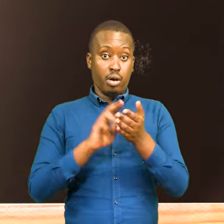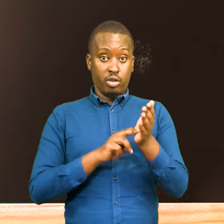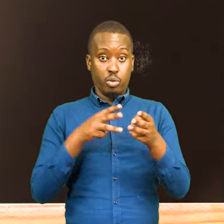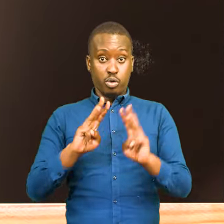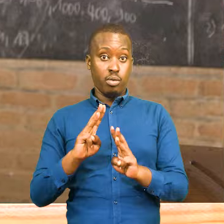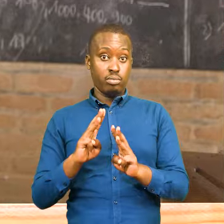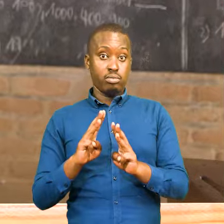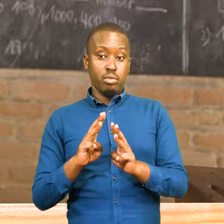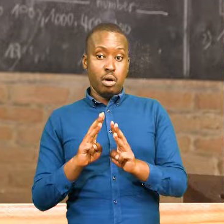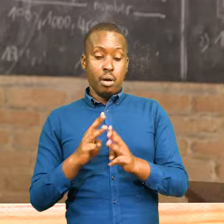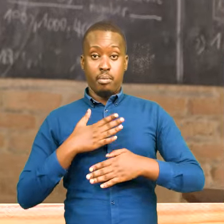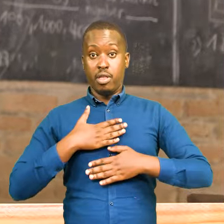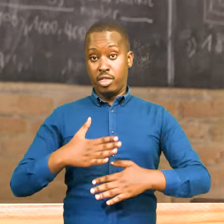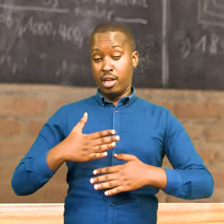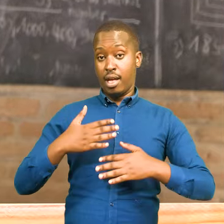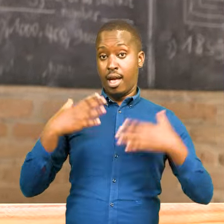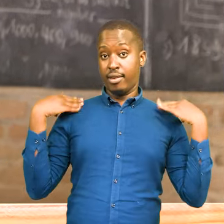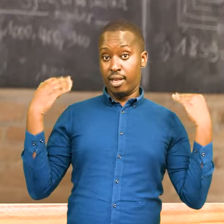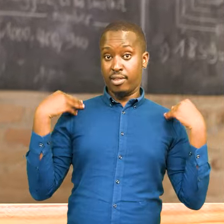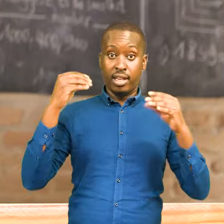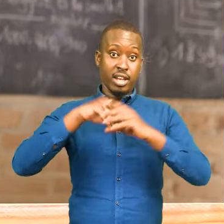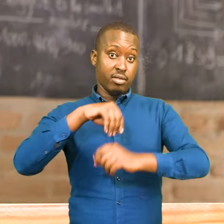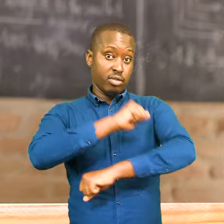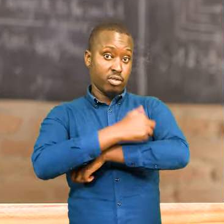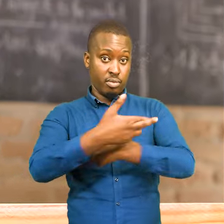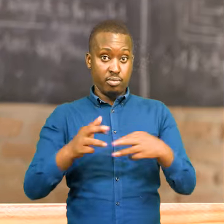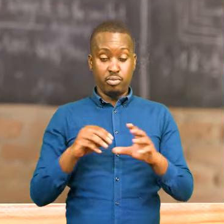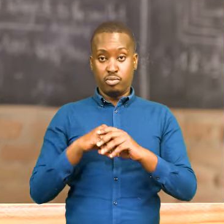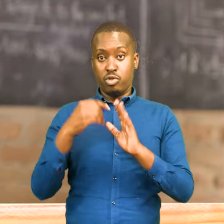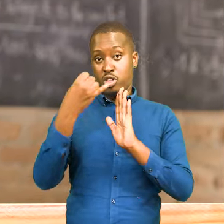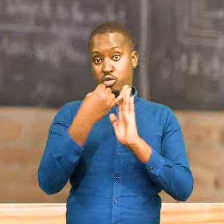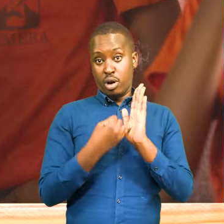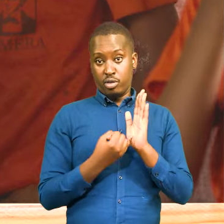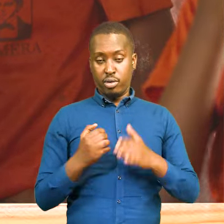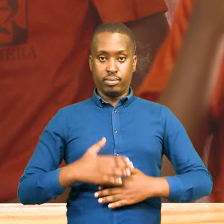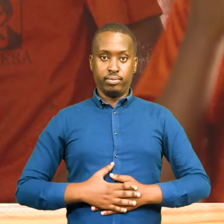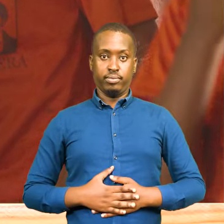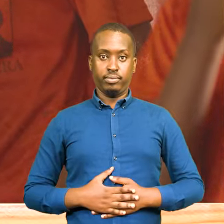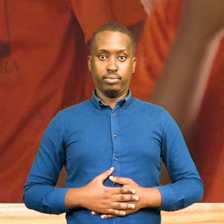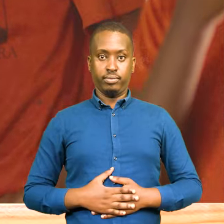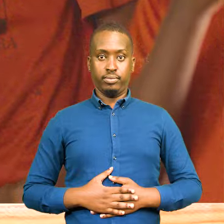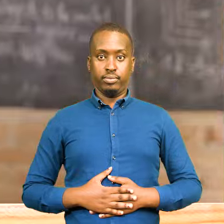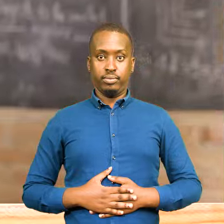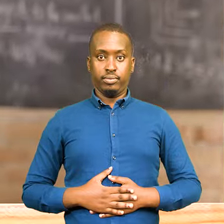incorporate mindfulness and breathing exercises into your classroom instruction.